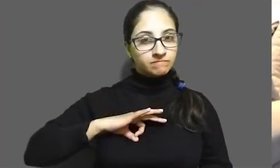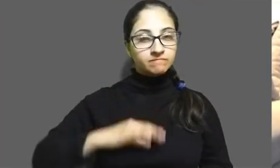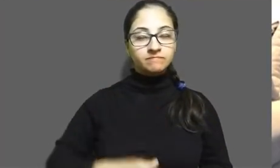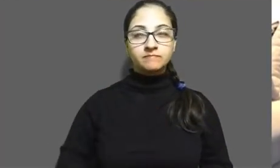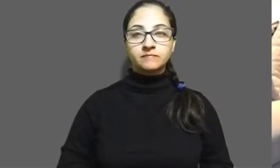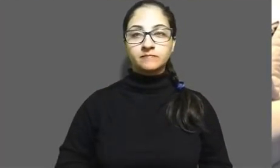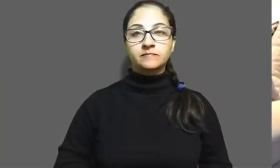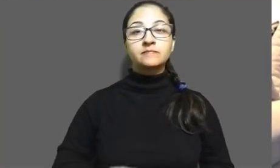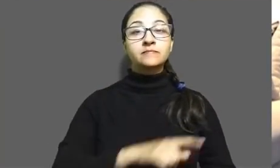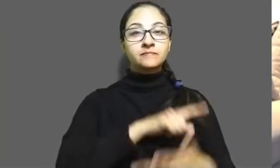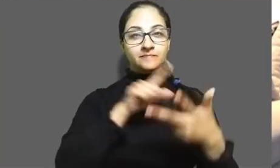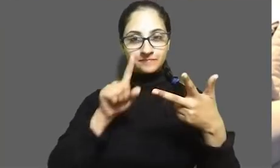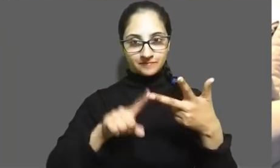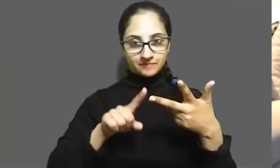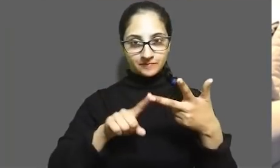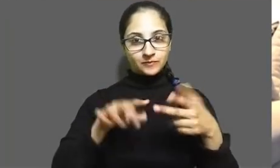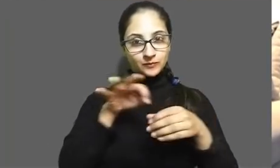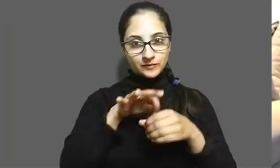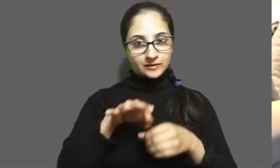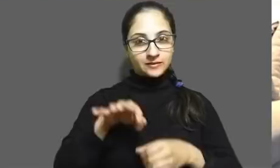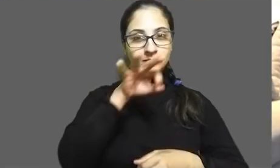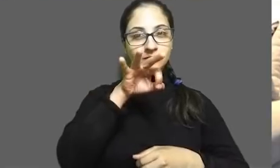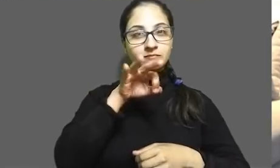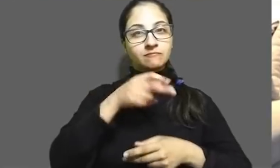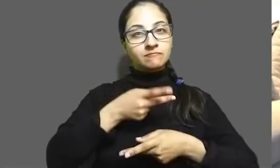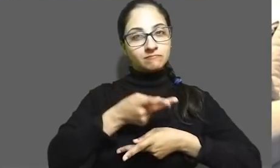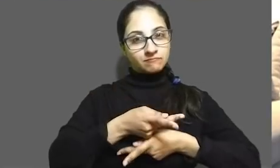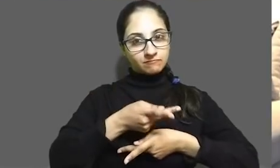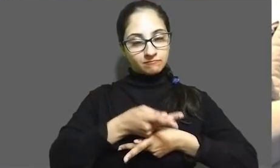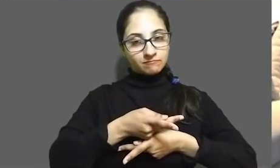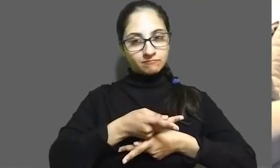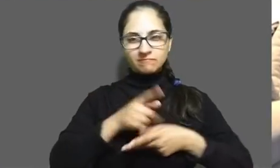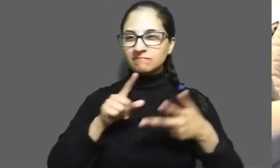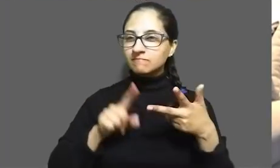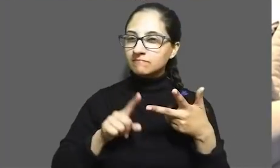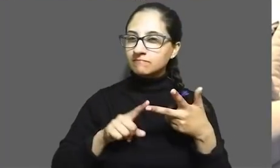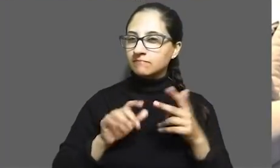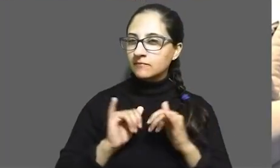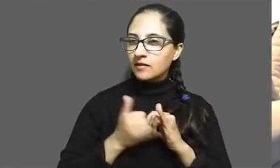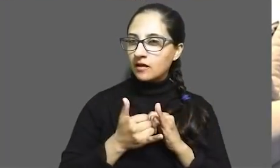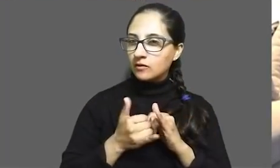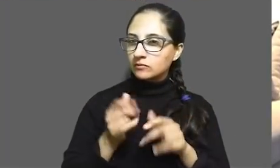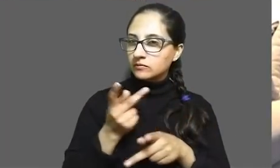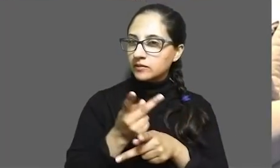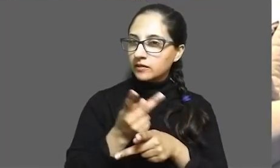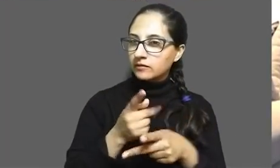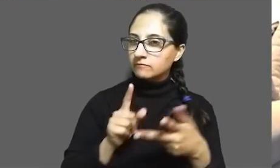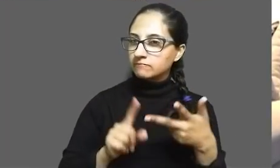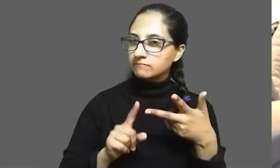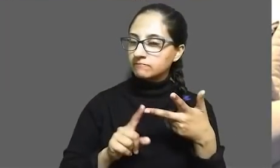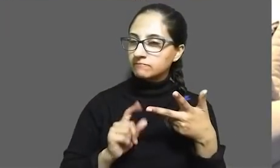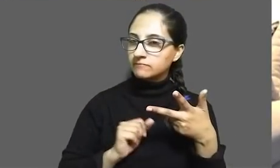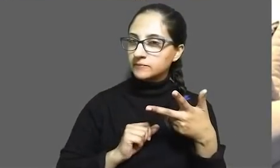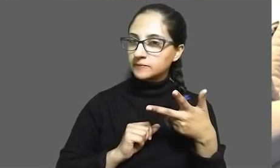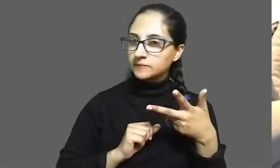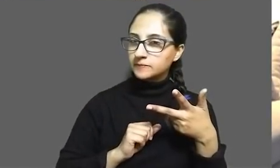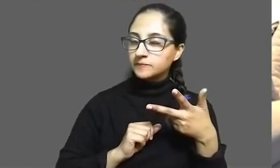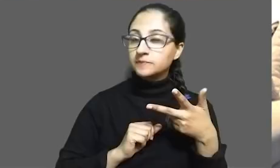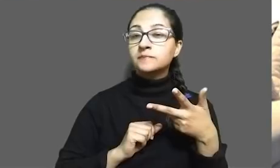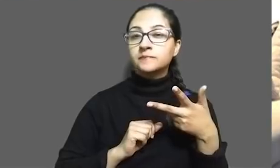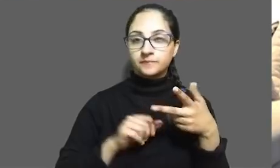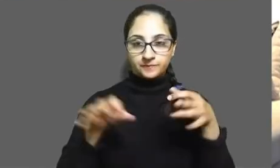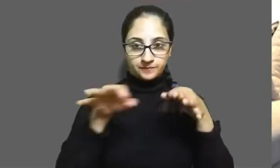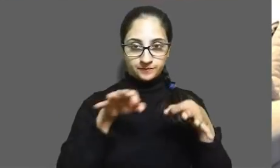Finding moments of relaxation, it is okay to laugh or to find joy in other areas of our